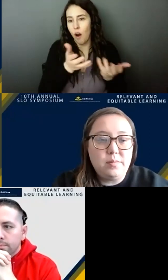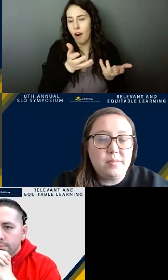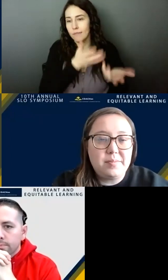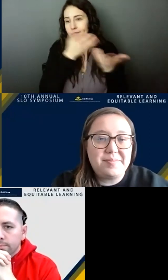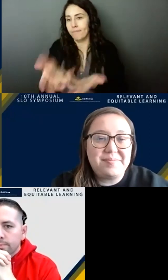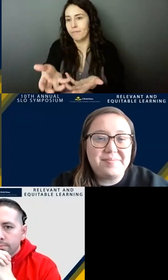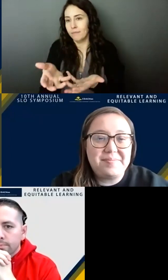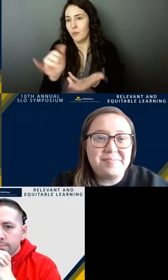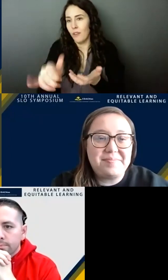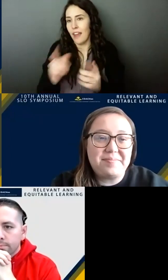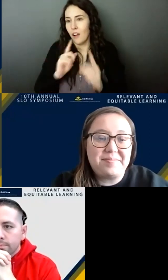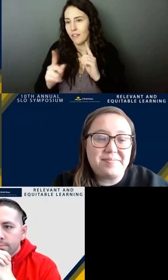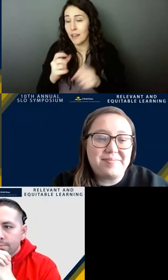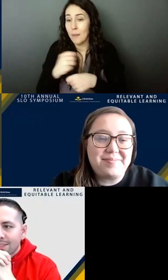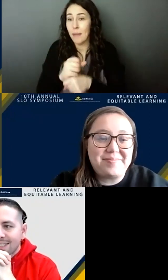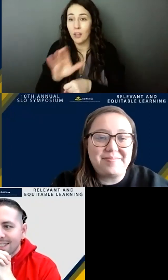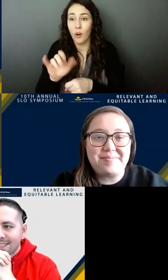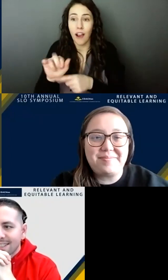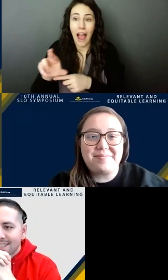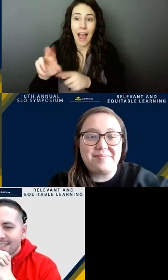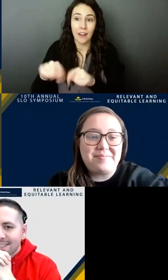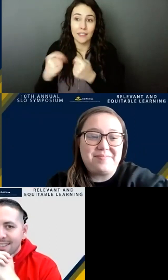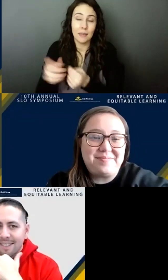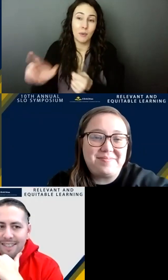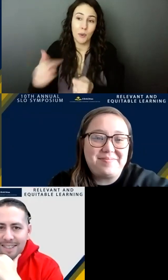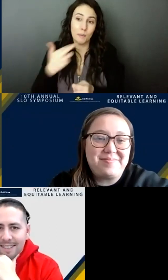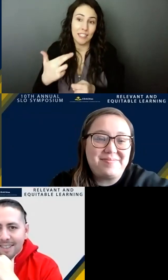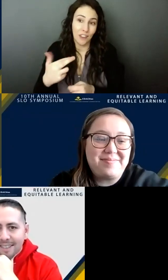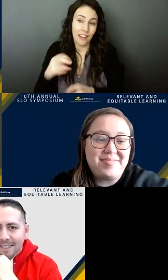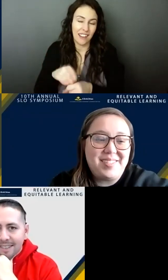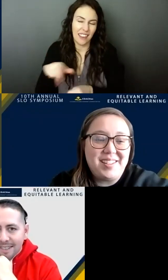So make your IR team your best friend in this work.